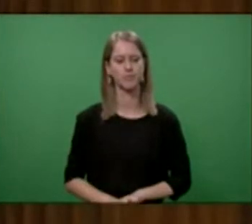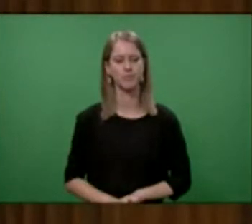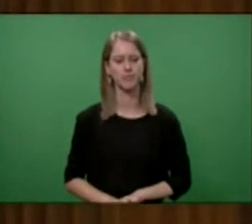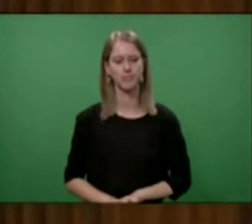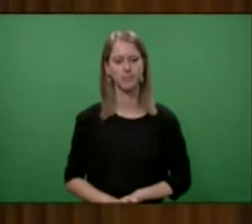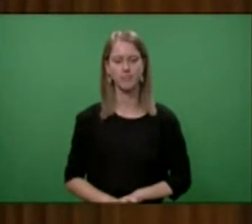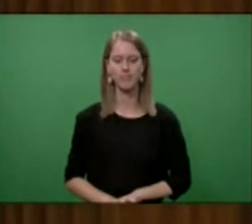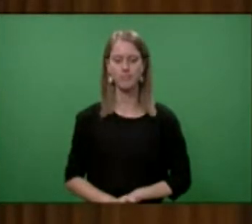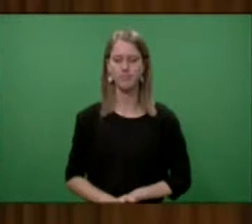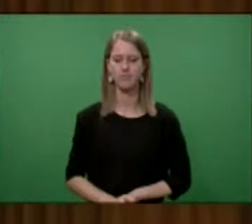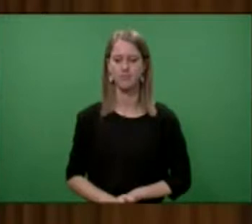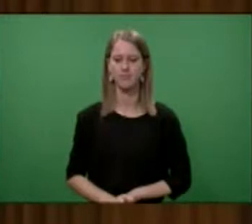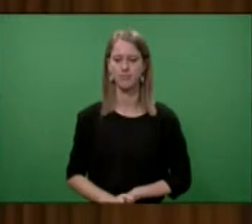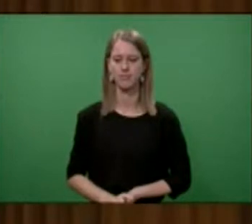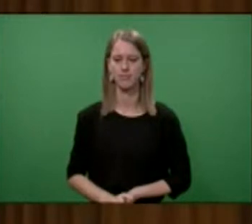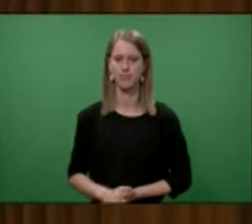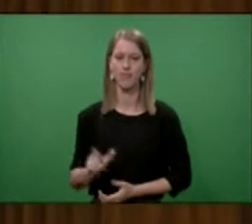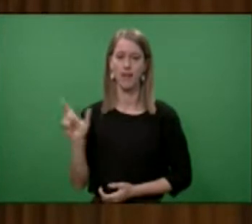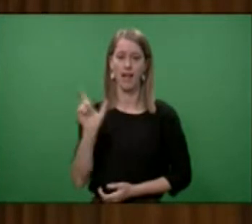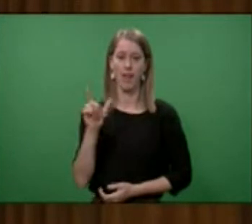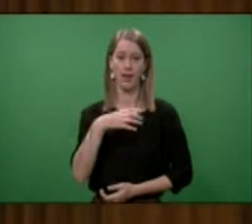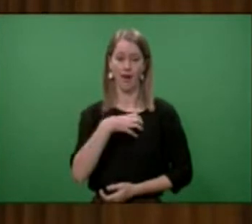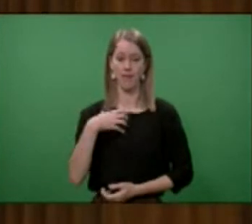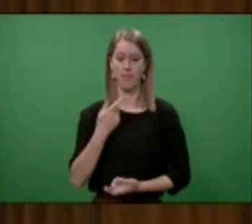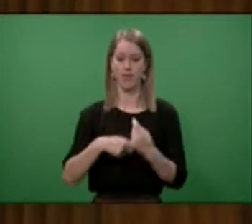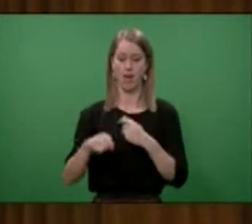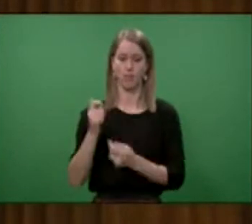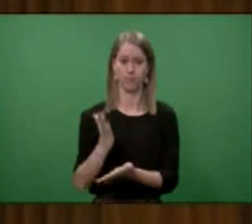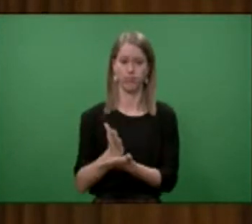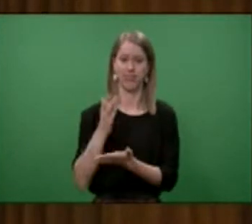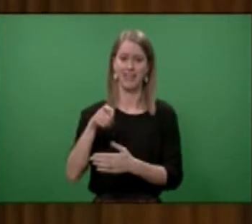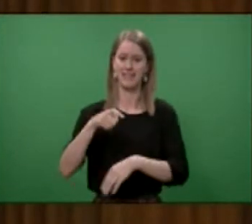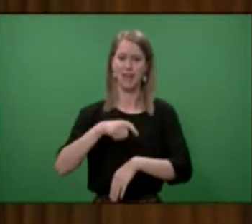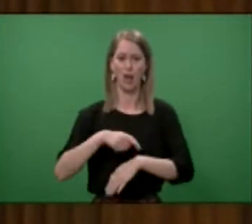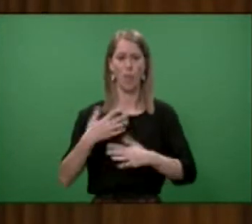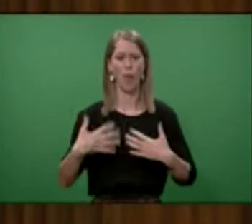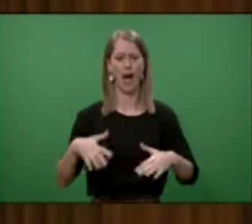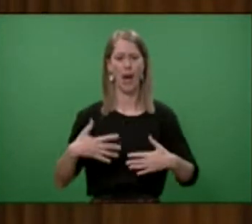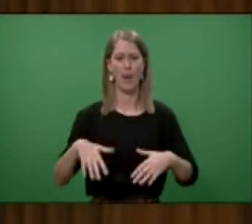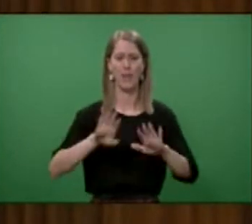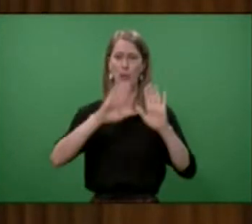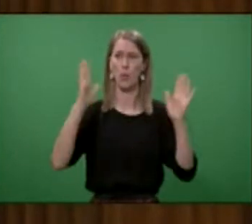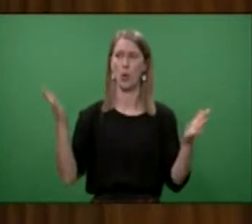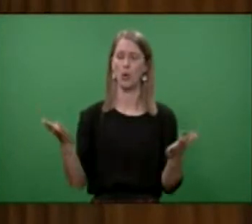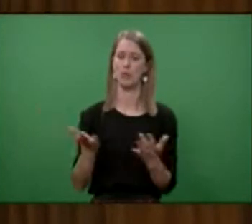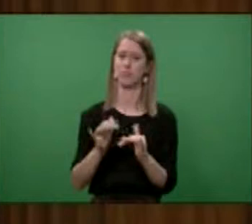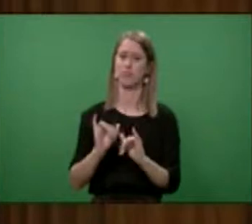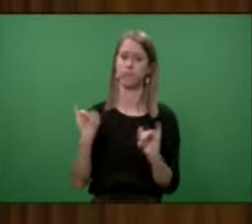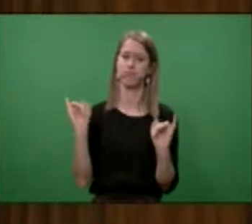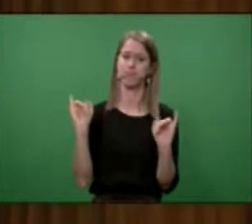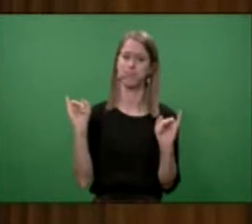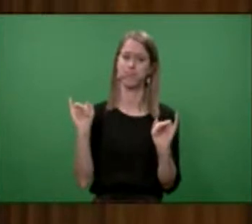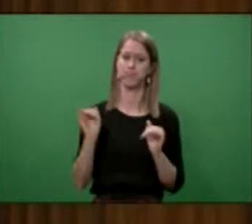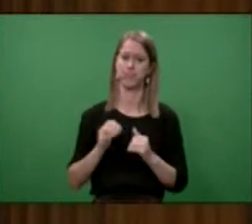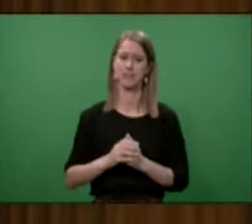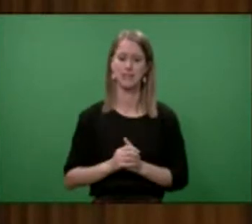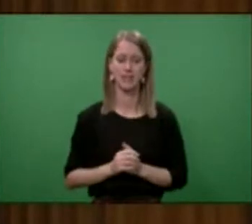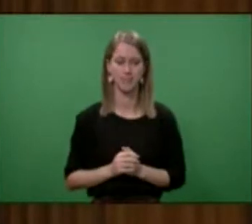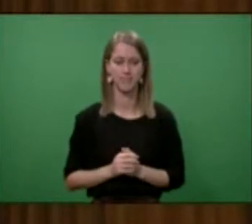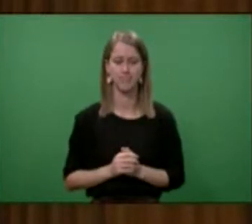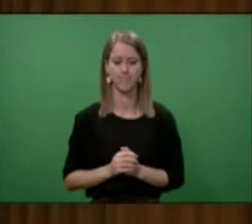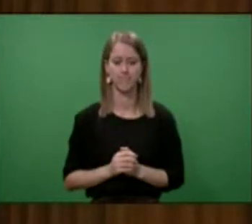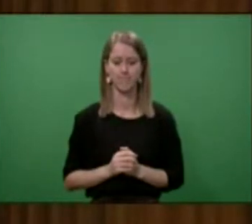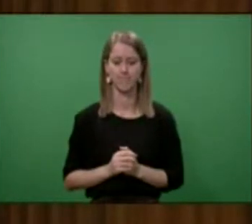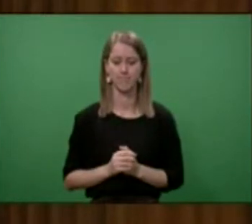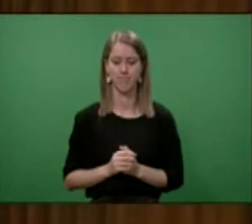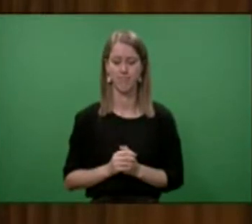The Labour government takes office at a time of unparalleled international crisis. It faces the greatest public